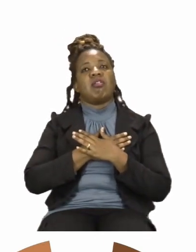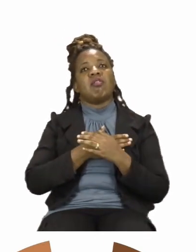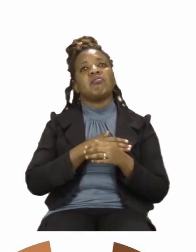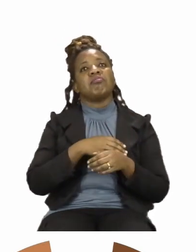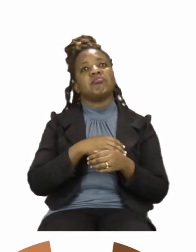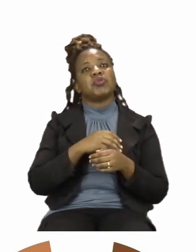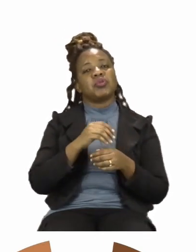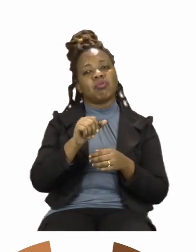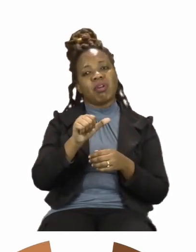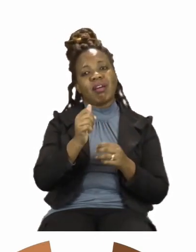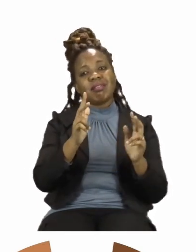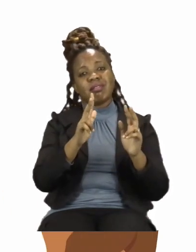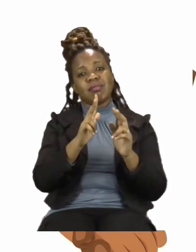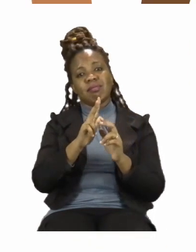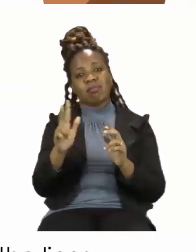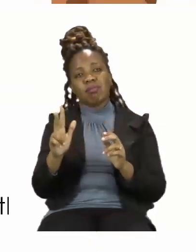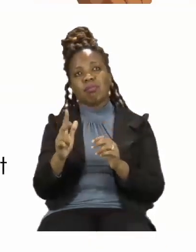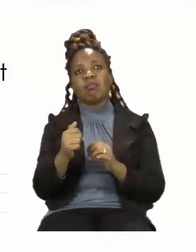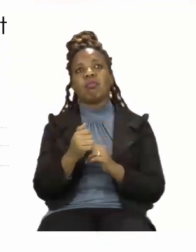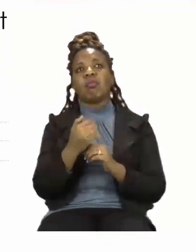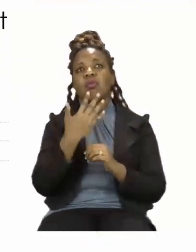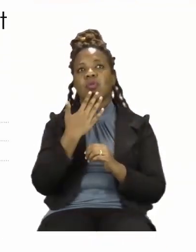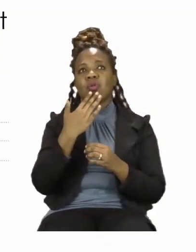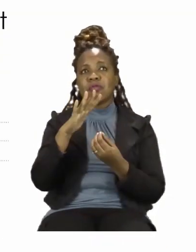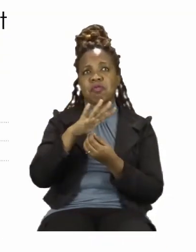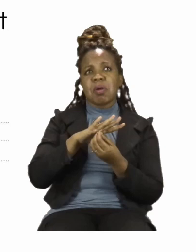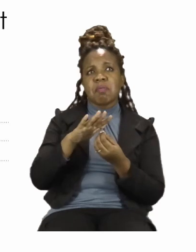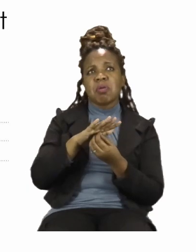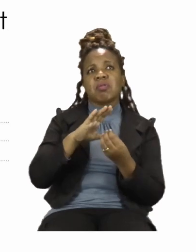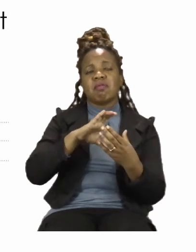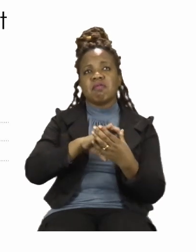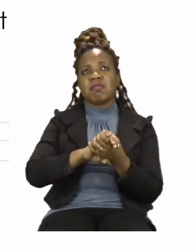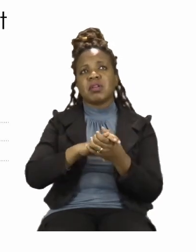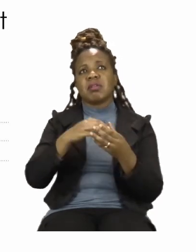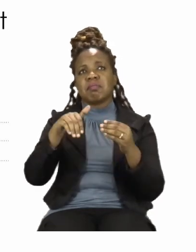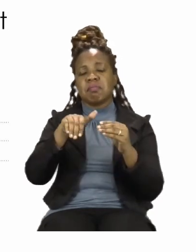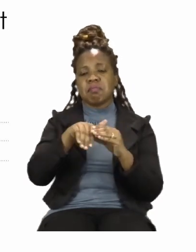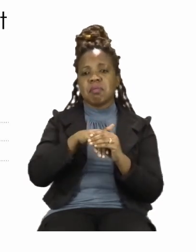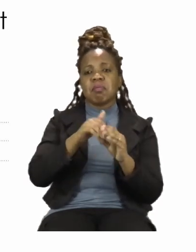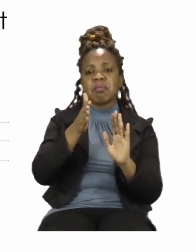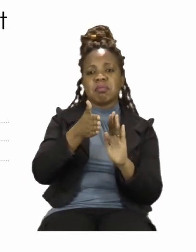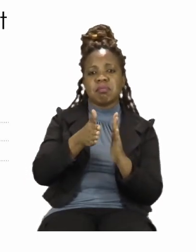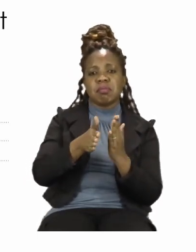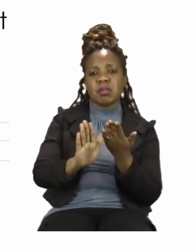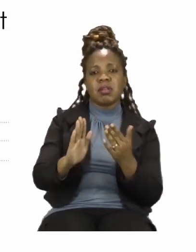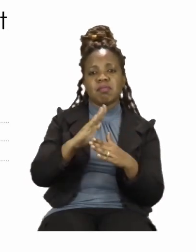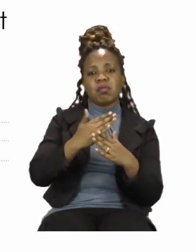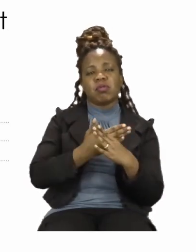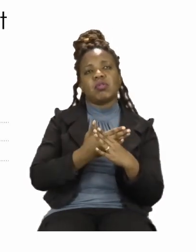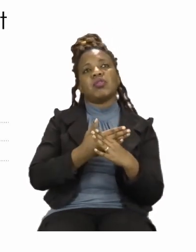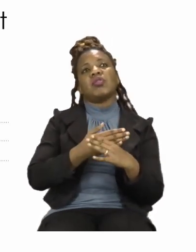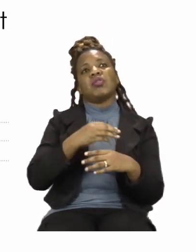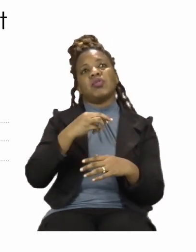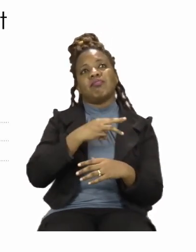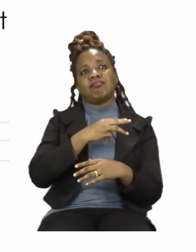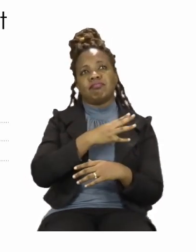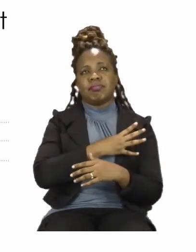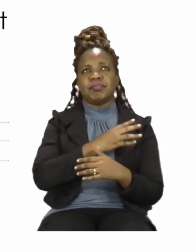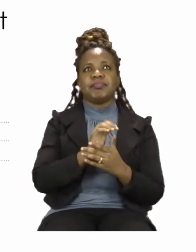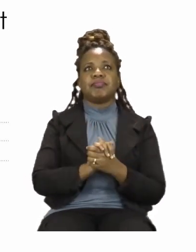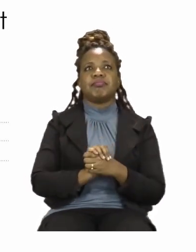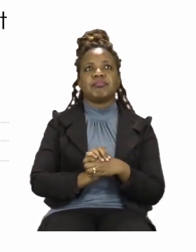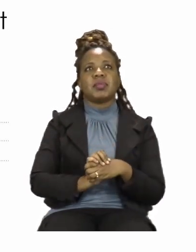bottom to see what we need to do. It says, read and trace the sentences below,